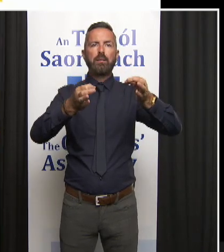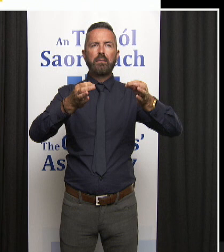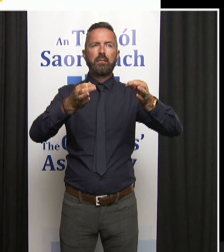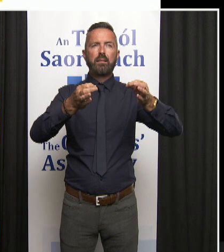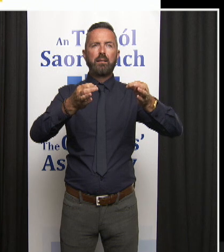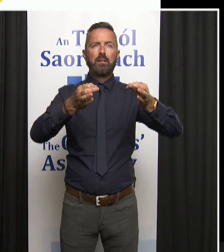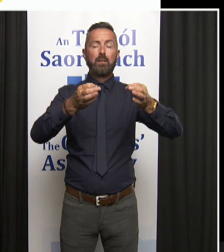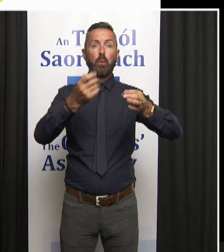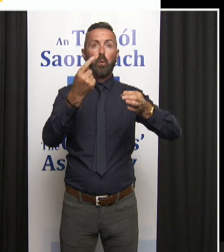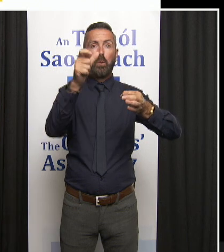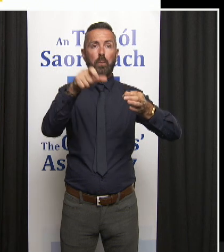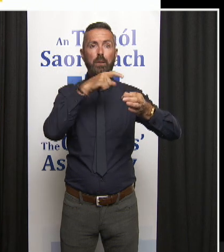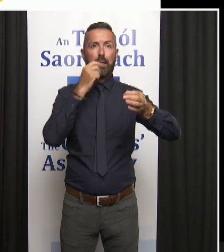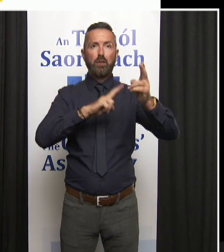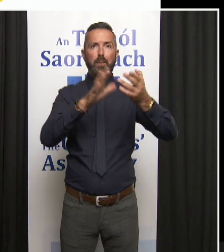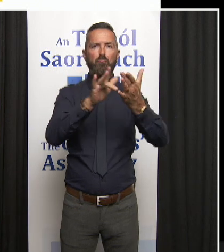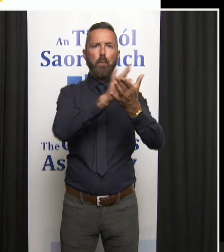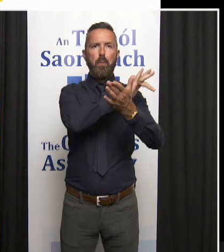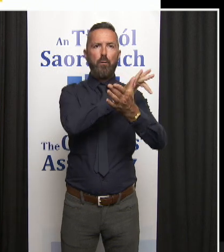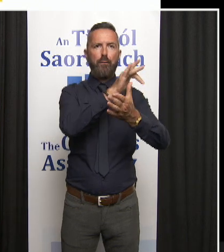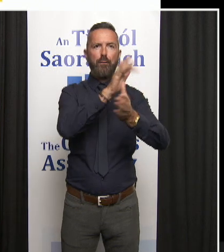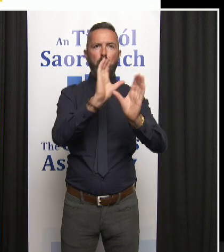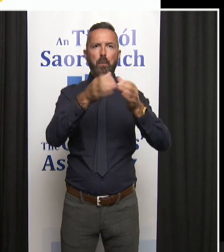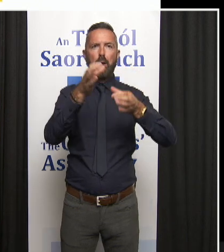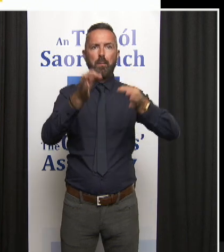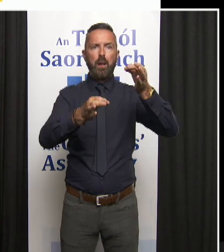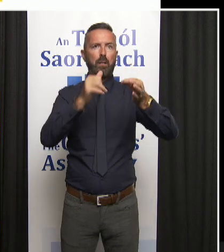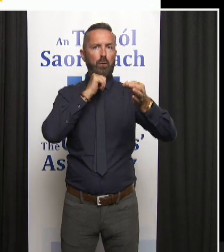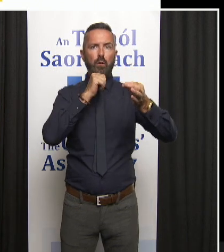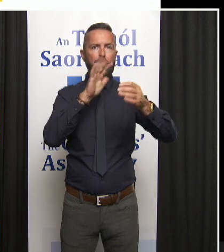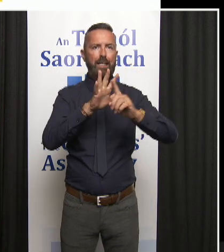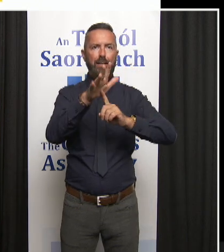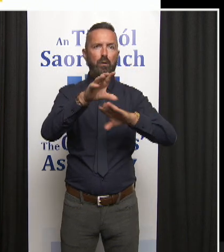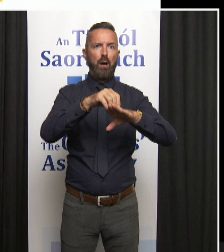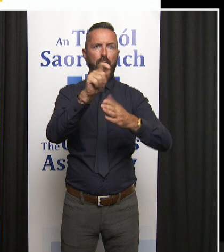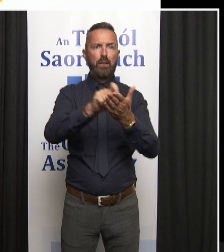should be completely removed from the position and not have any political affiliation on the ballot paper.